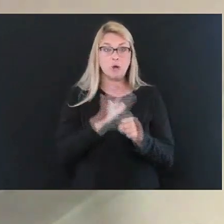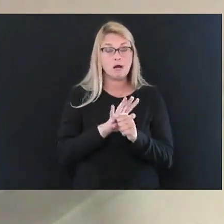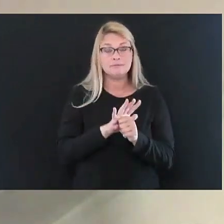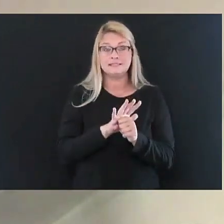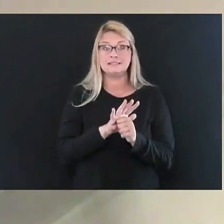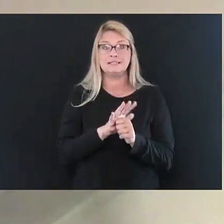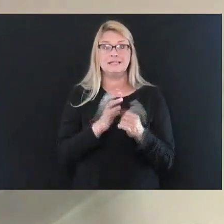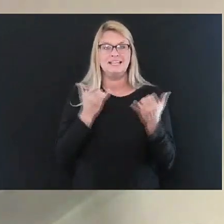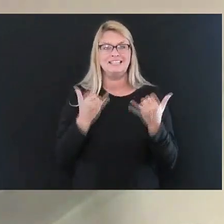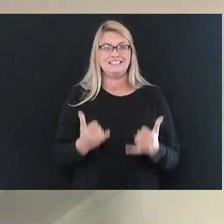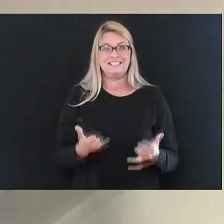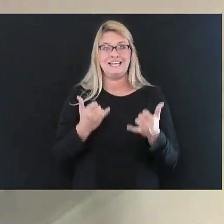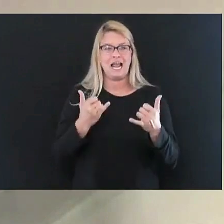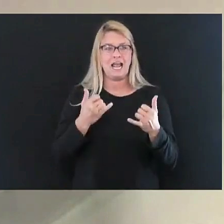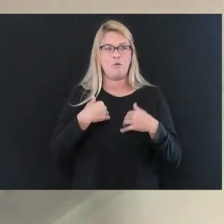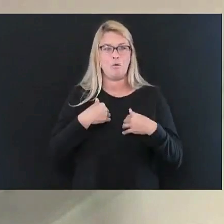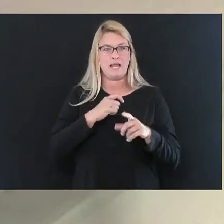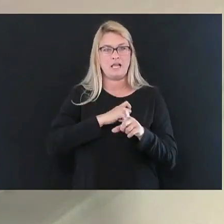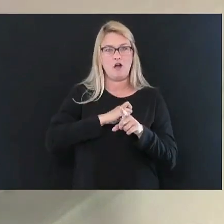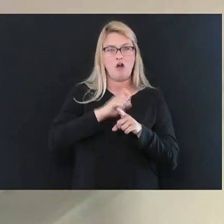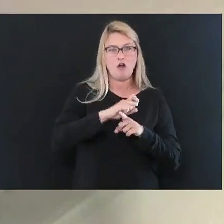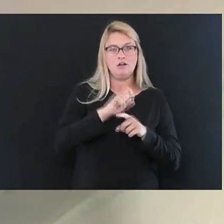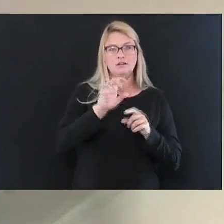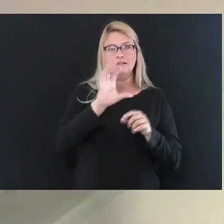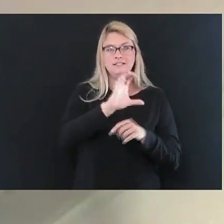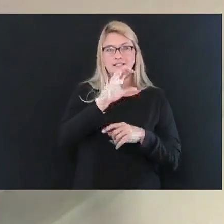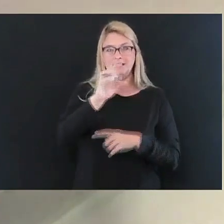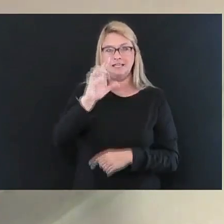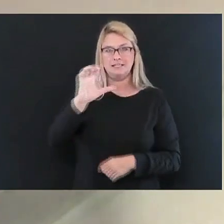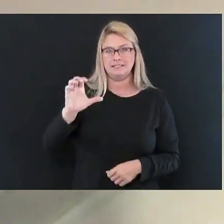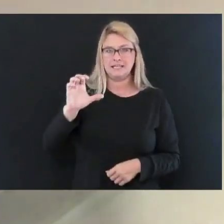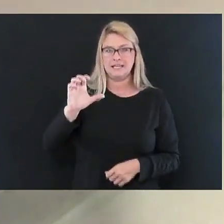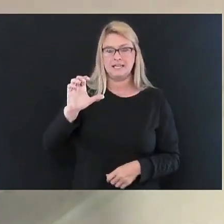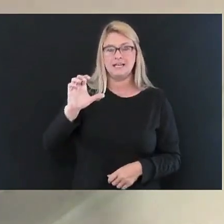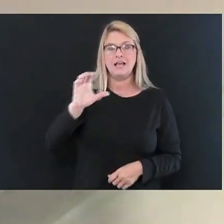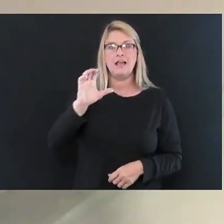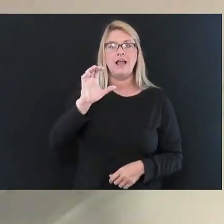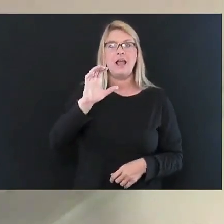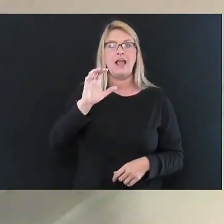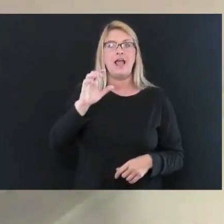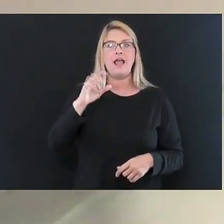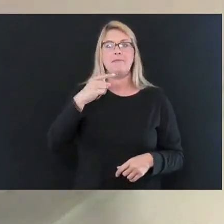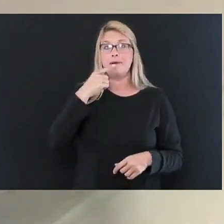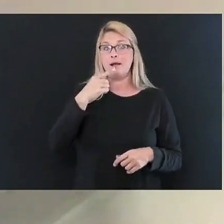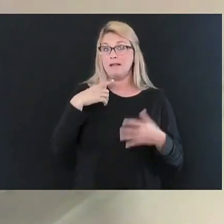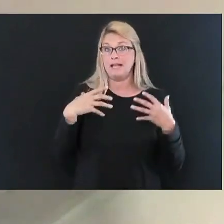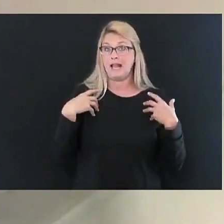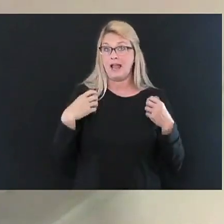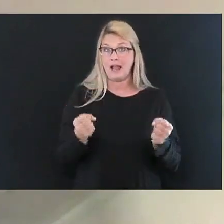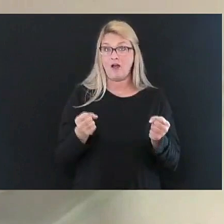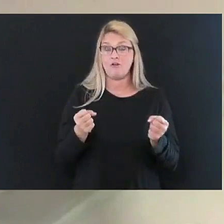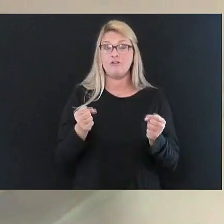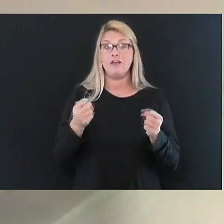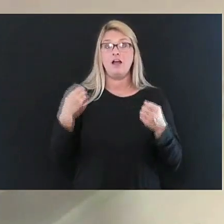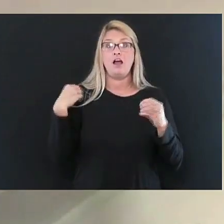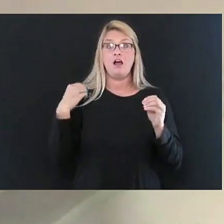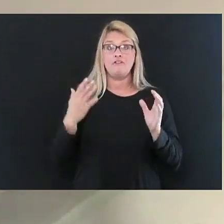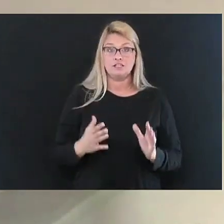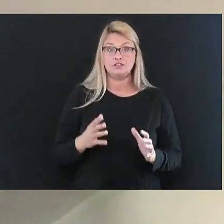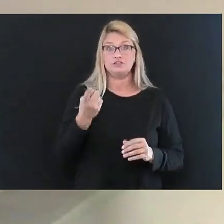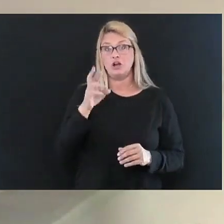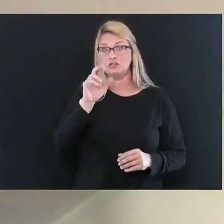had a call with the Centers for Disease Control and our public health officials, Dr. Amjad,